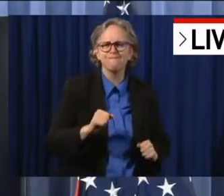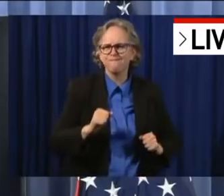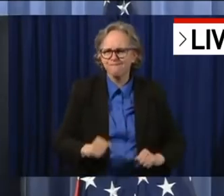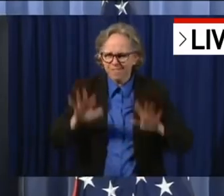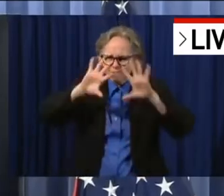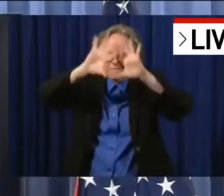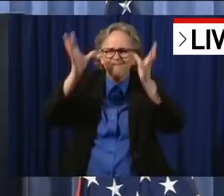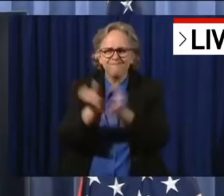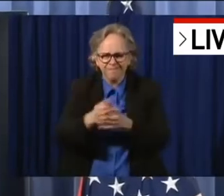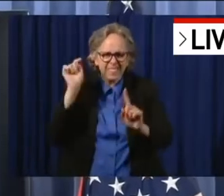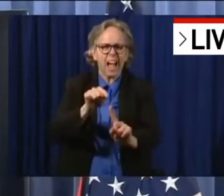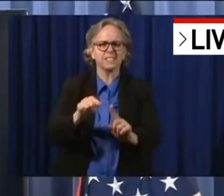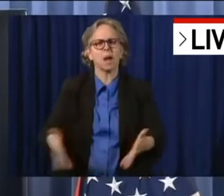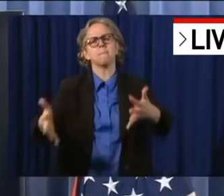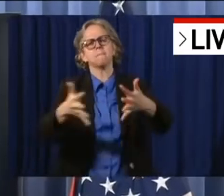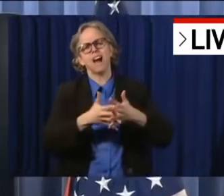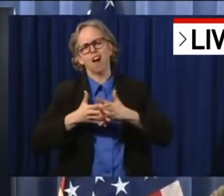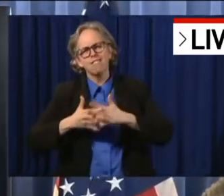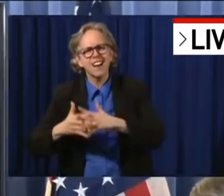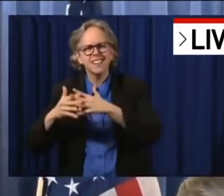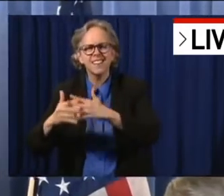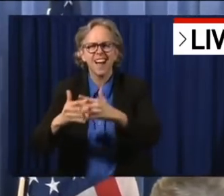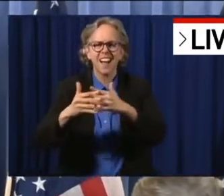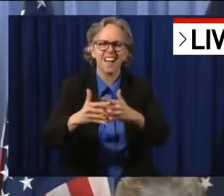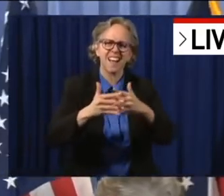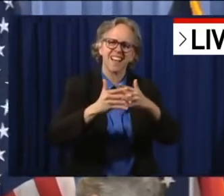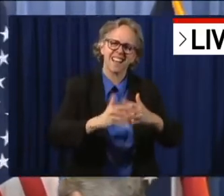It's America.